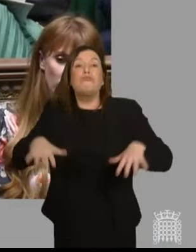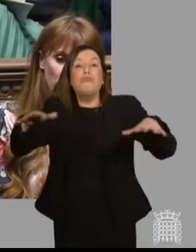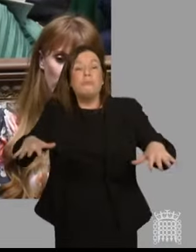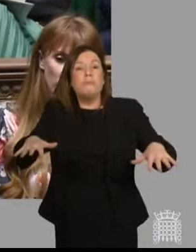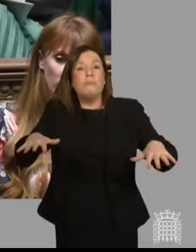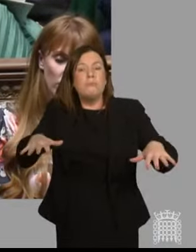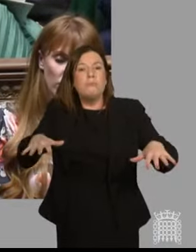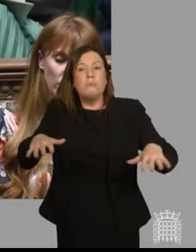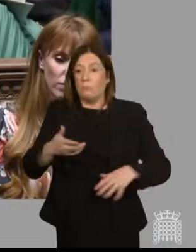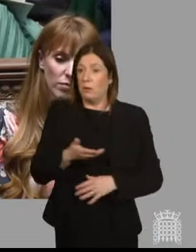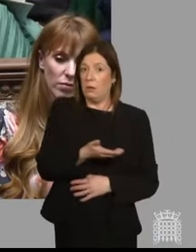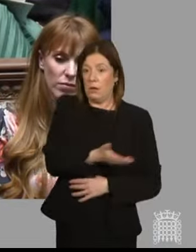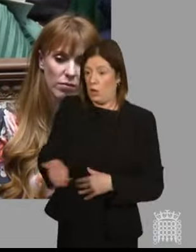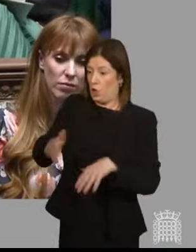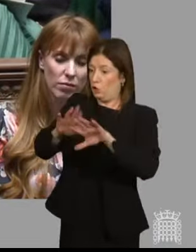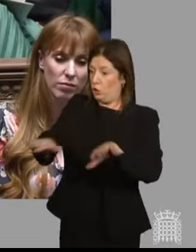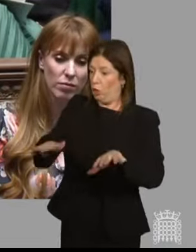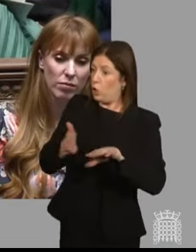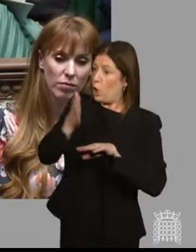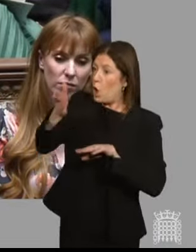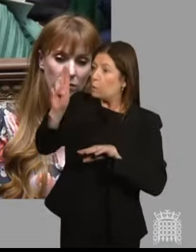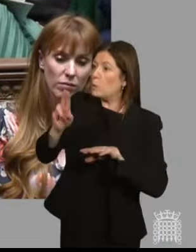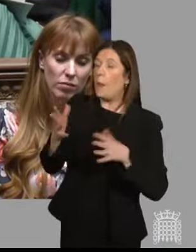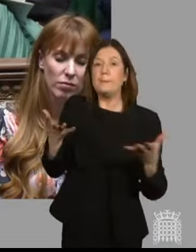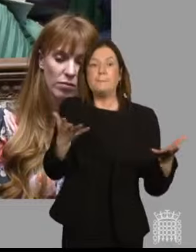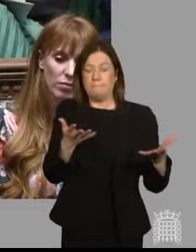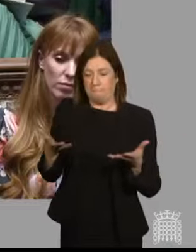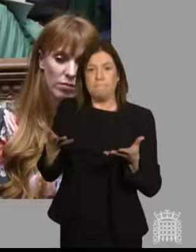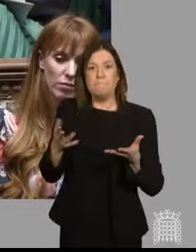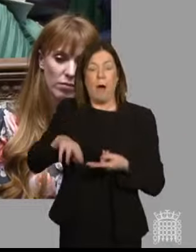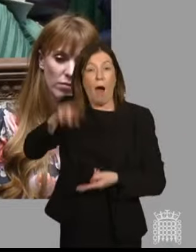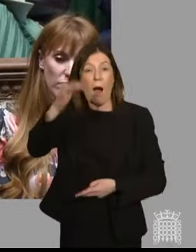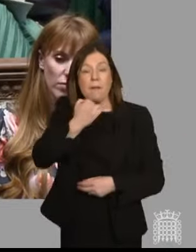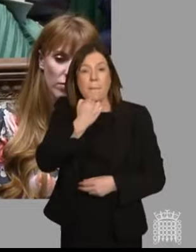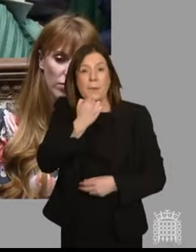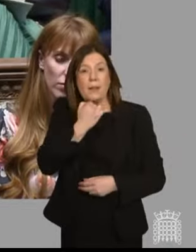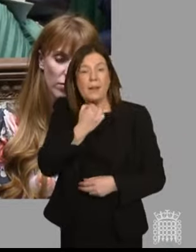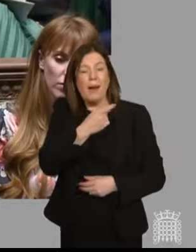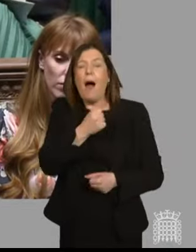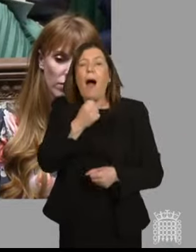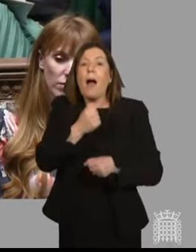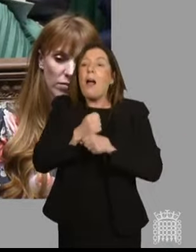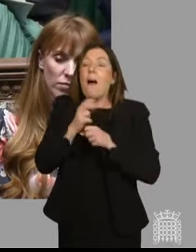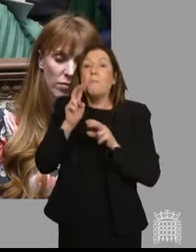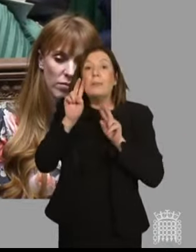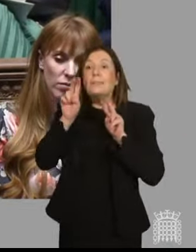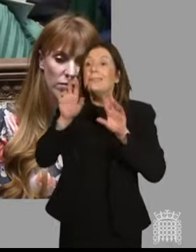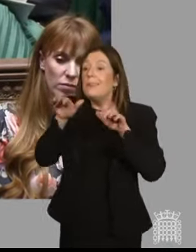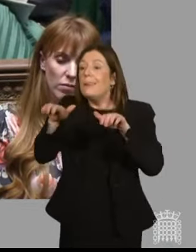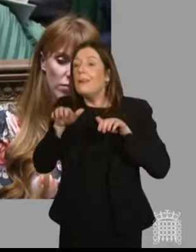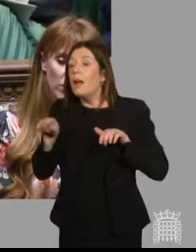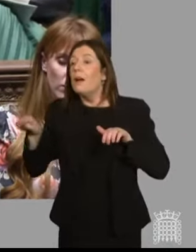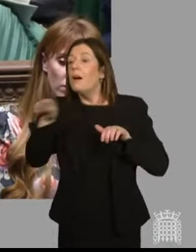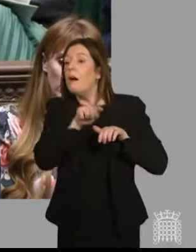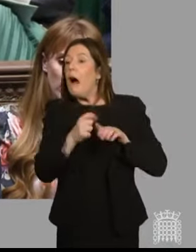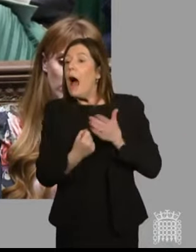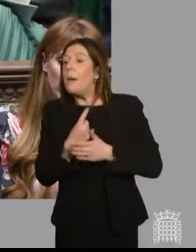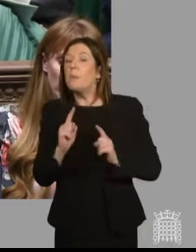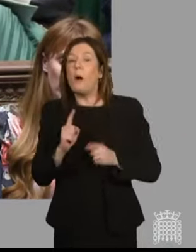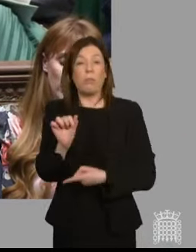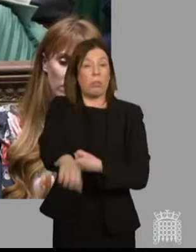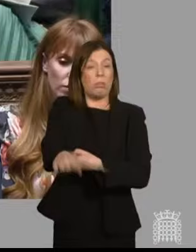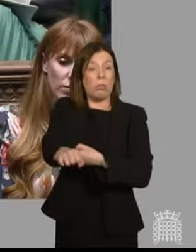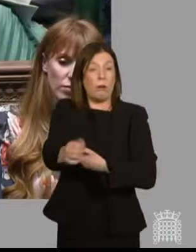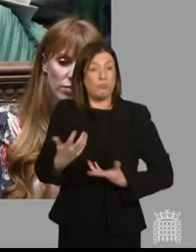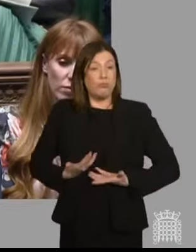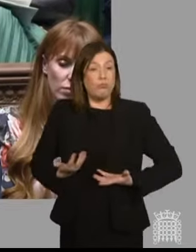appears blissfully uninterested in what's going on outside the walls of Westminster. Does he realise how ludicrous it looks